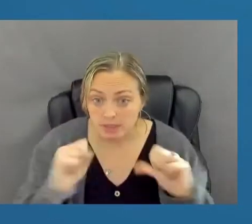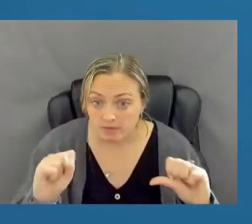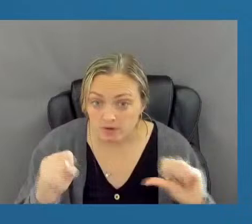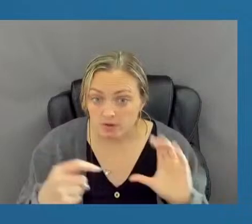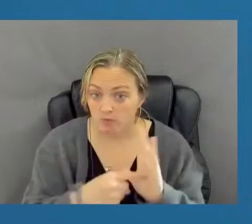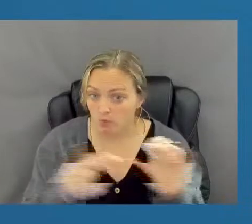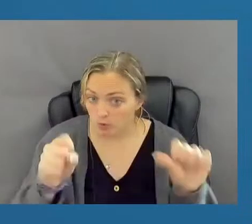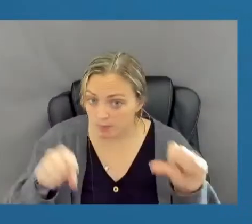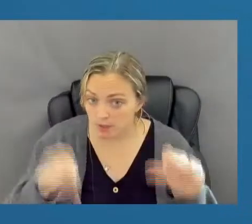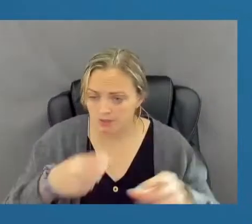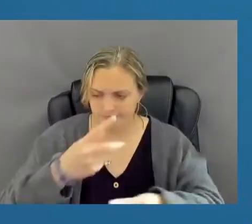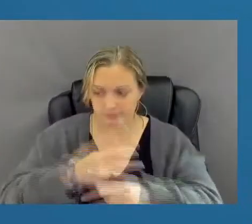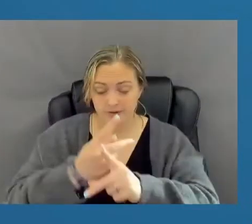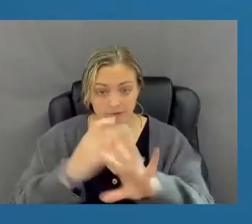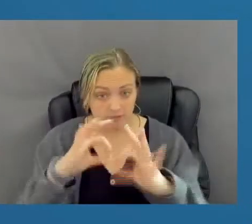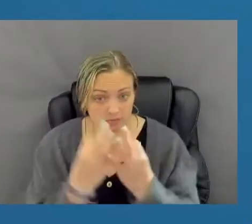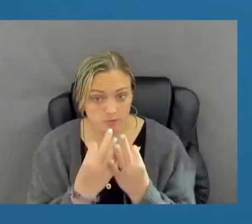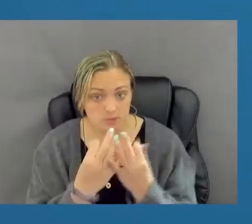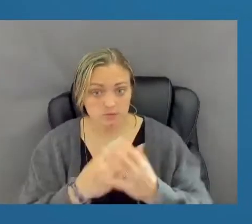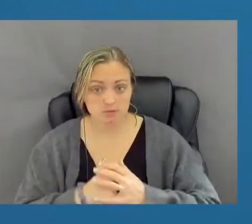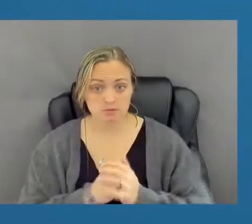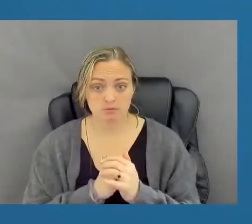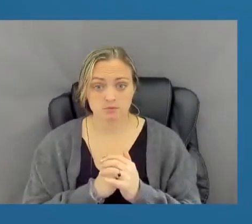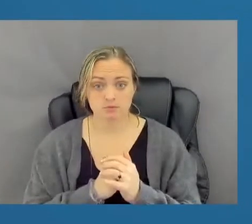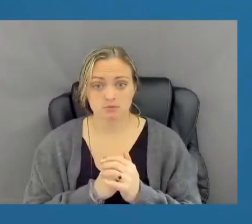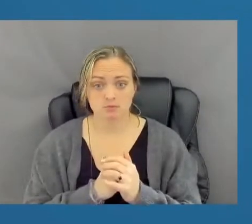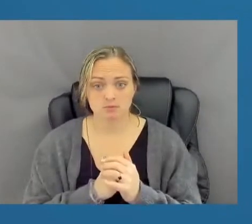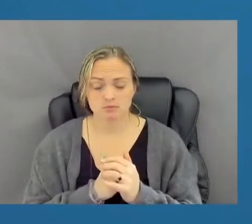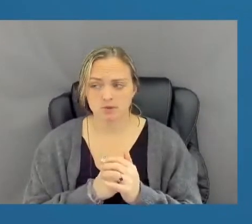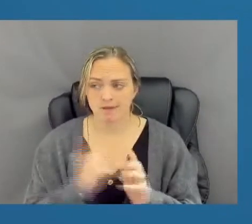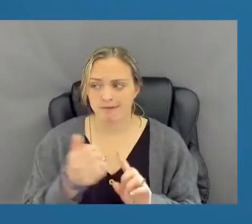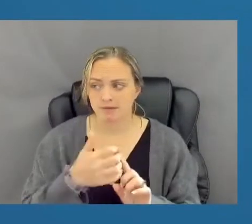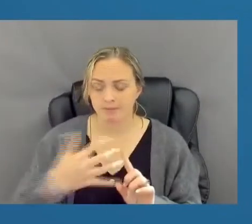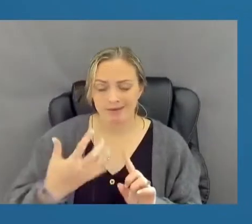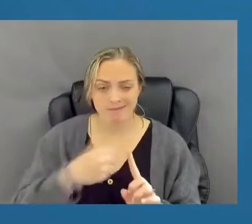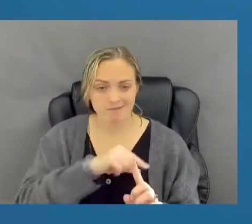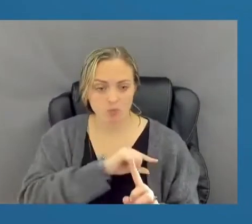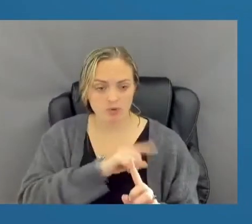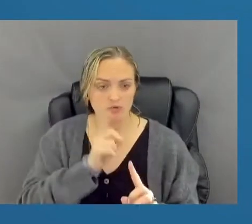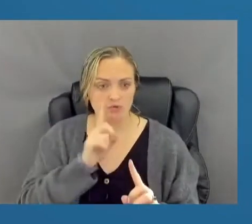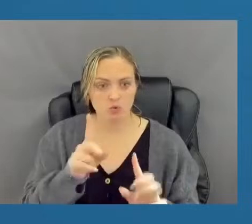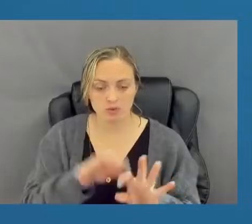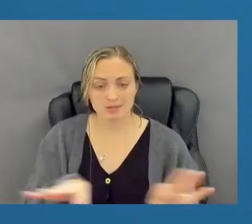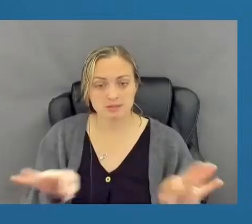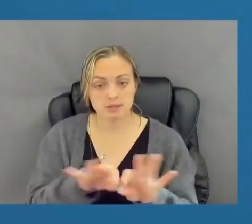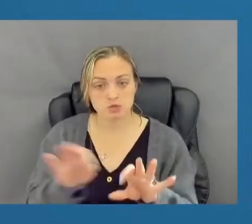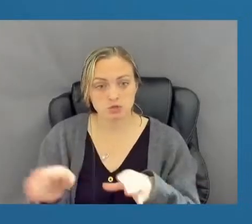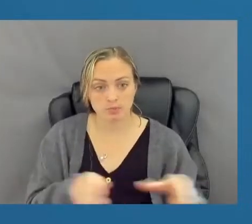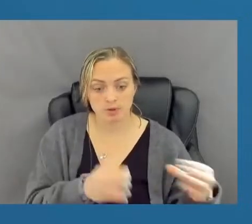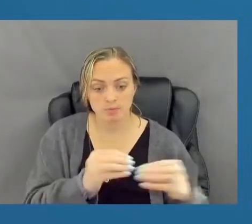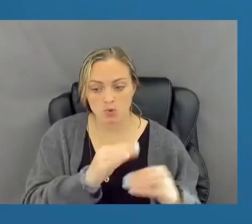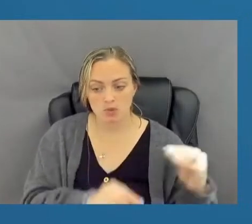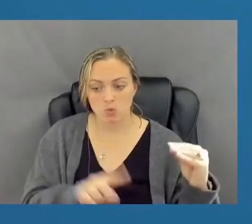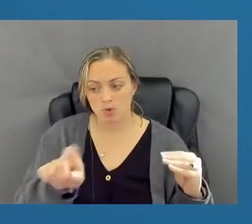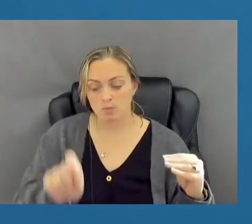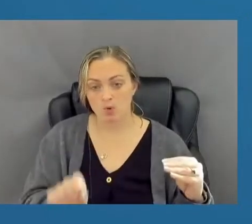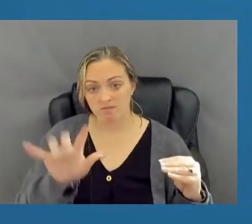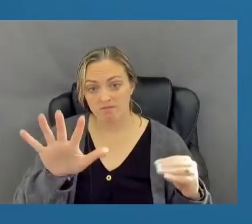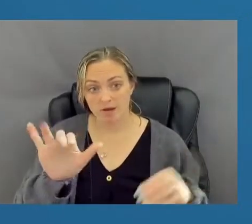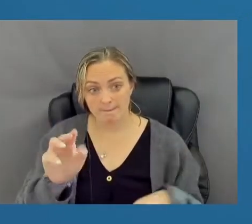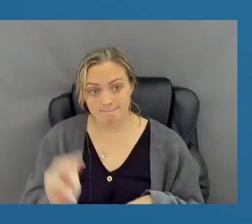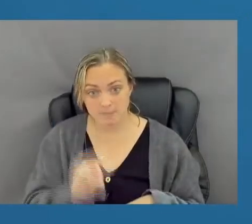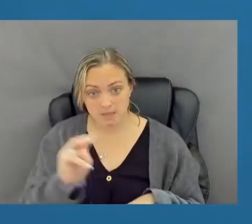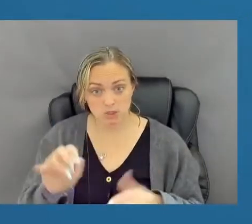our families. And I expanded the eligibility for the Essential Plan, which gives now more than 1.5 million New Yorkers access